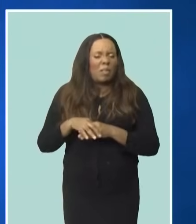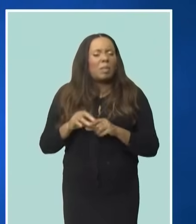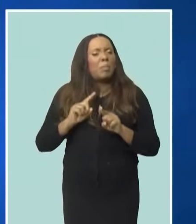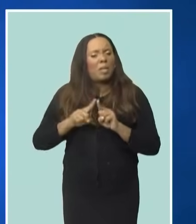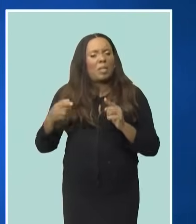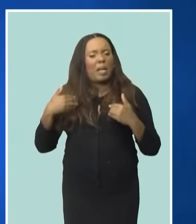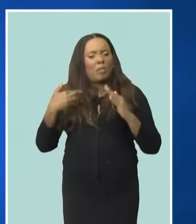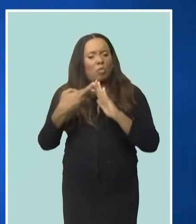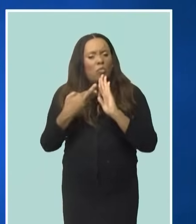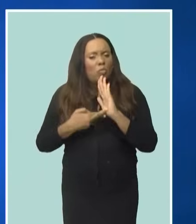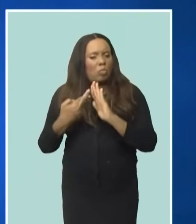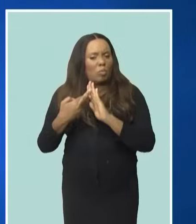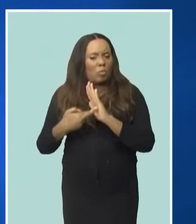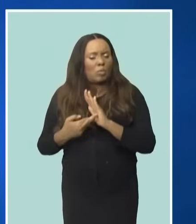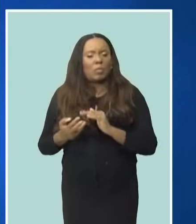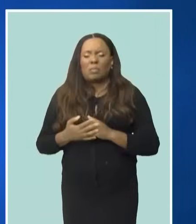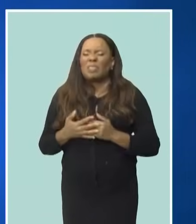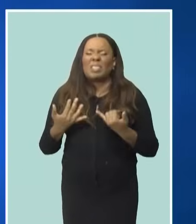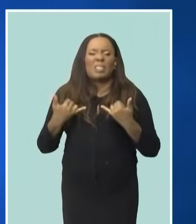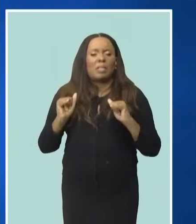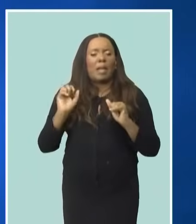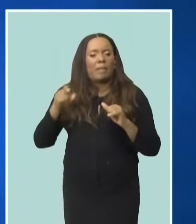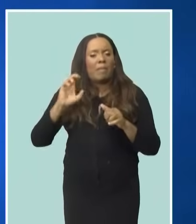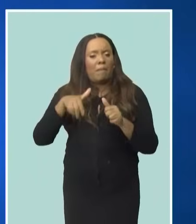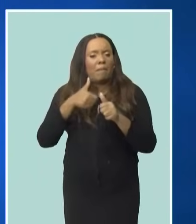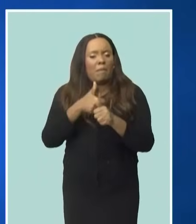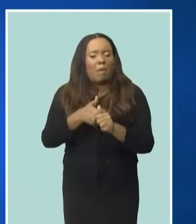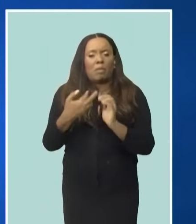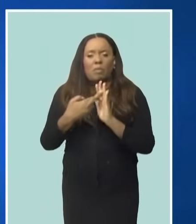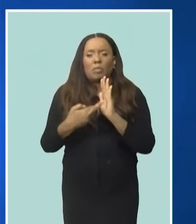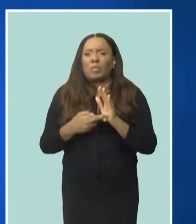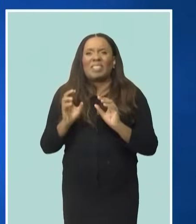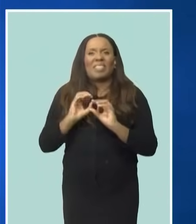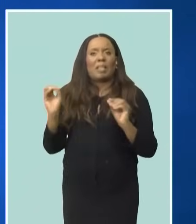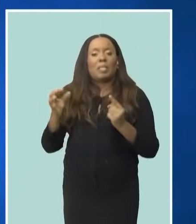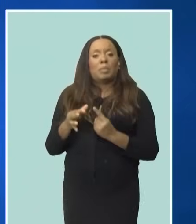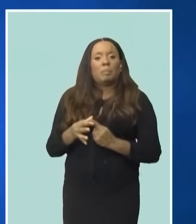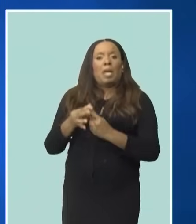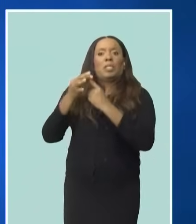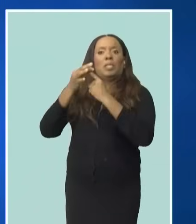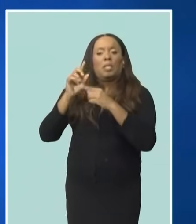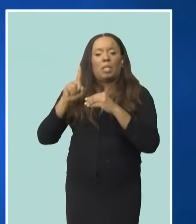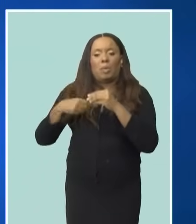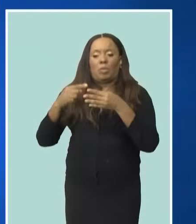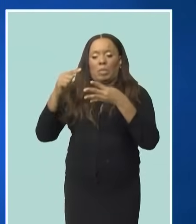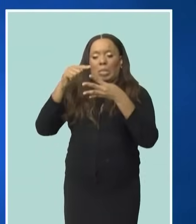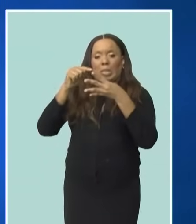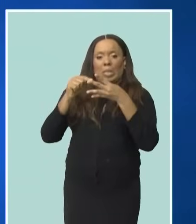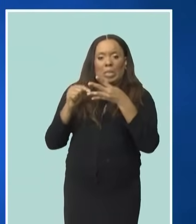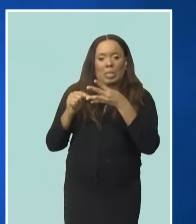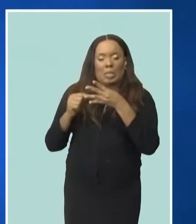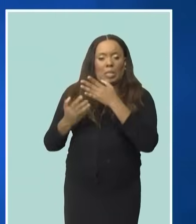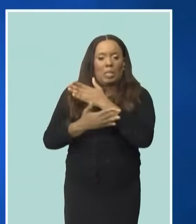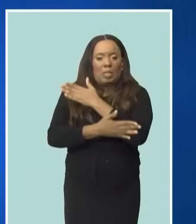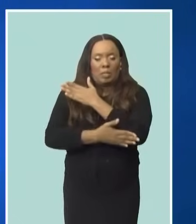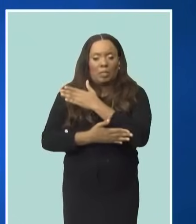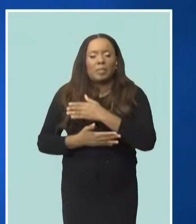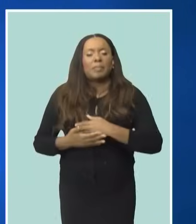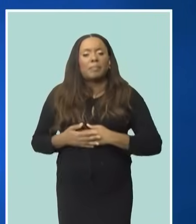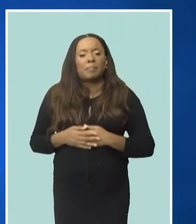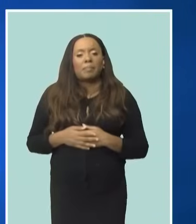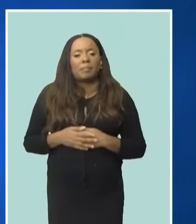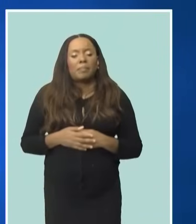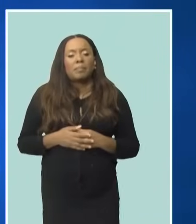voter scheme will still apply. So there will be nothing special in relation to this free movement regime. People